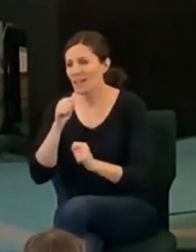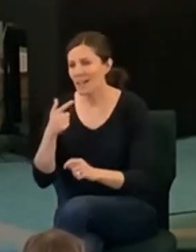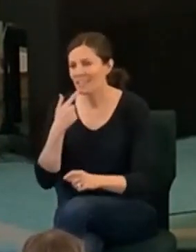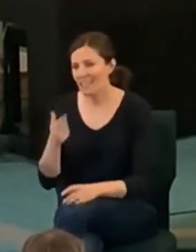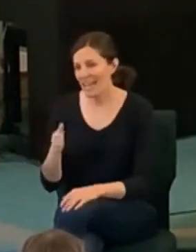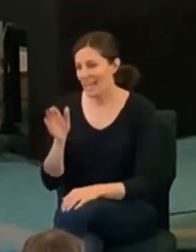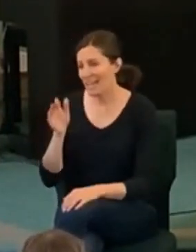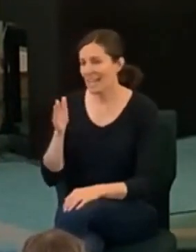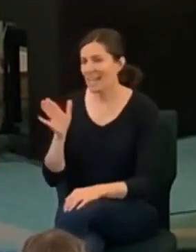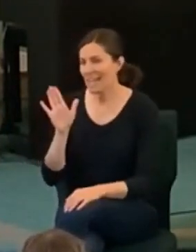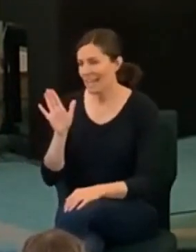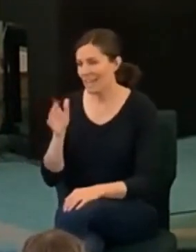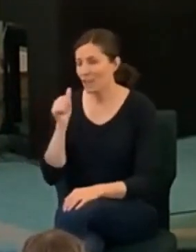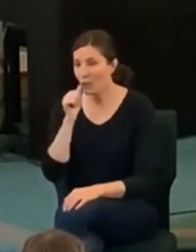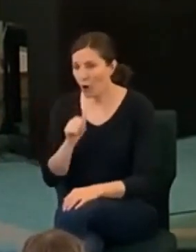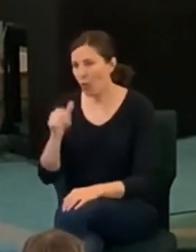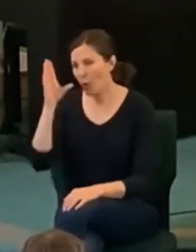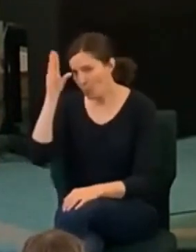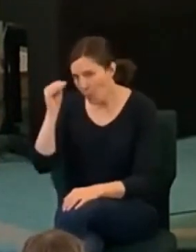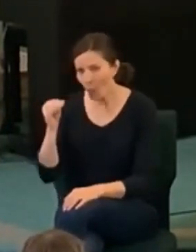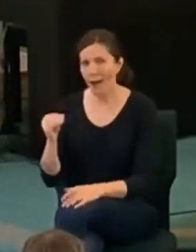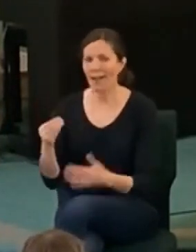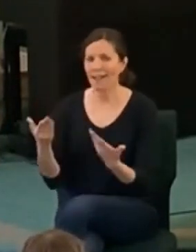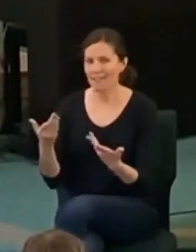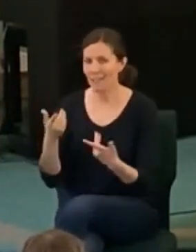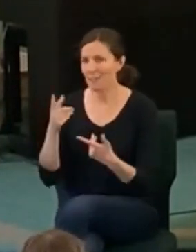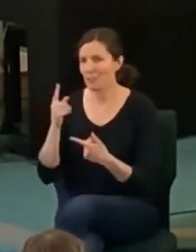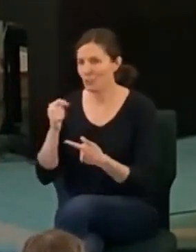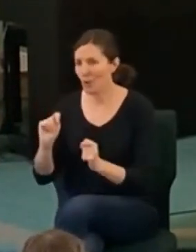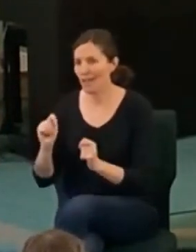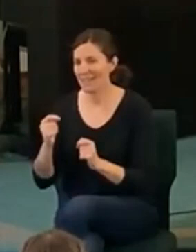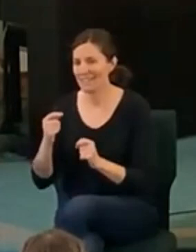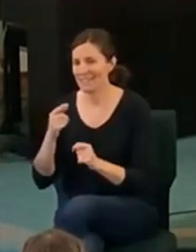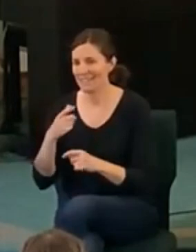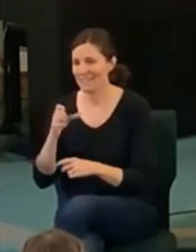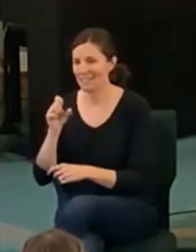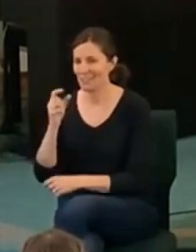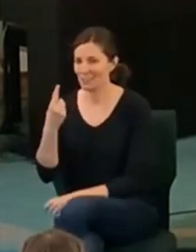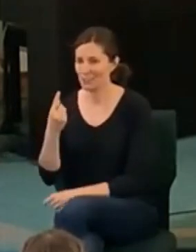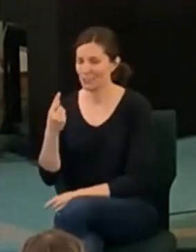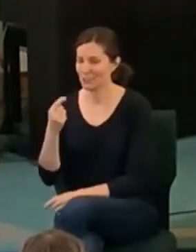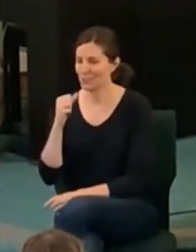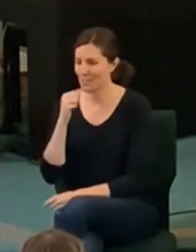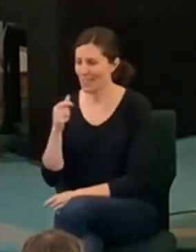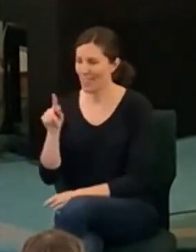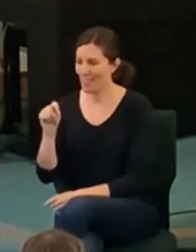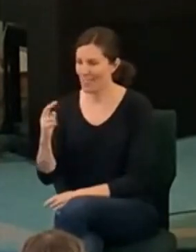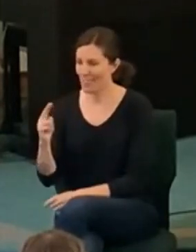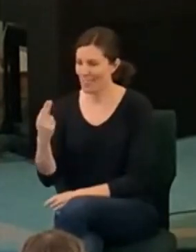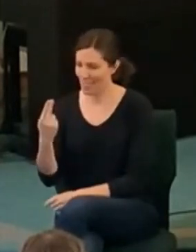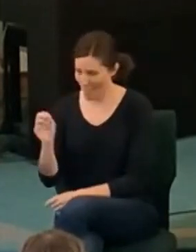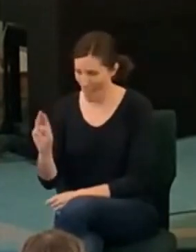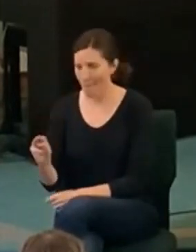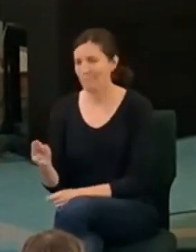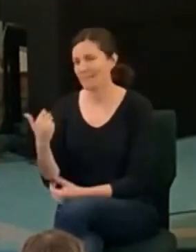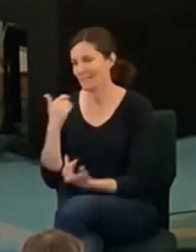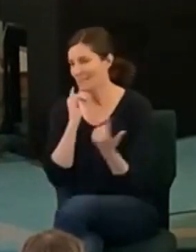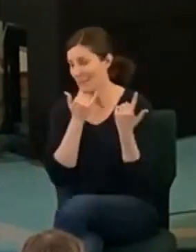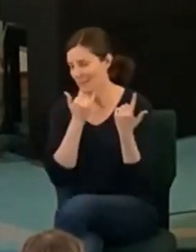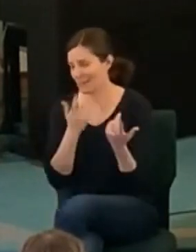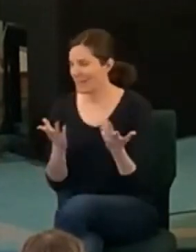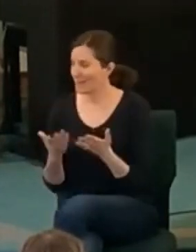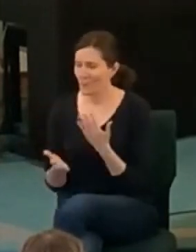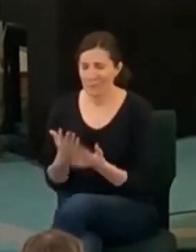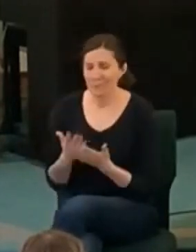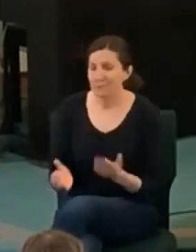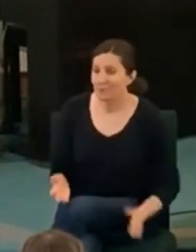offending the innocent. There. His or her tags were expired. So, and I